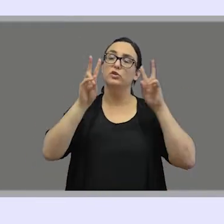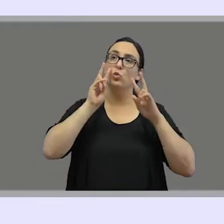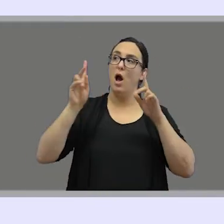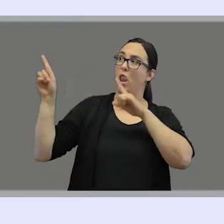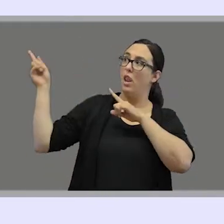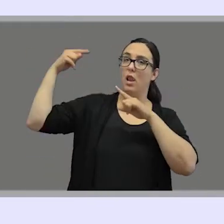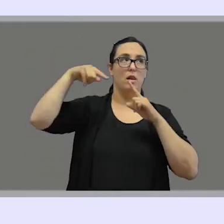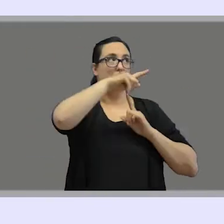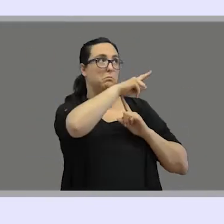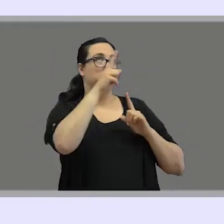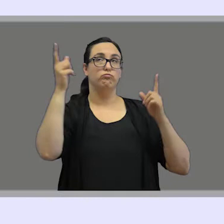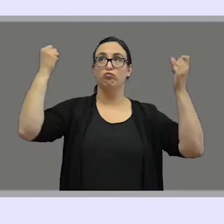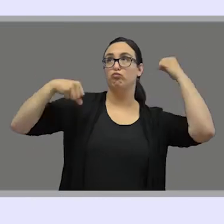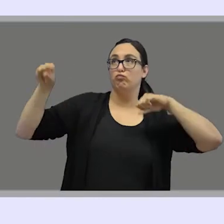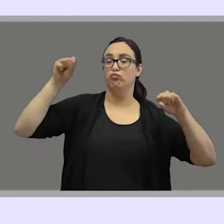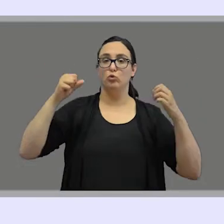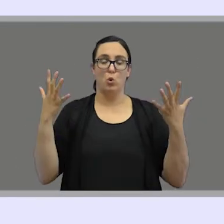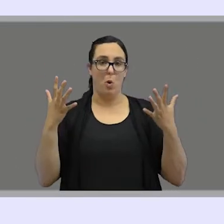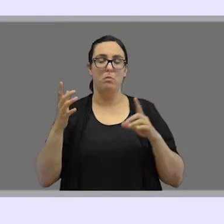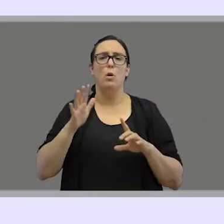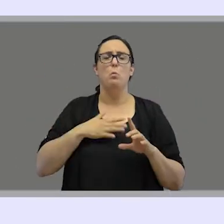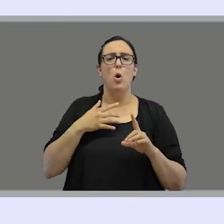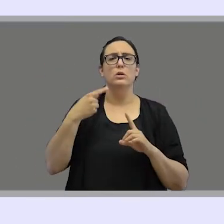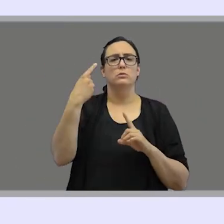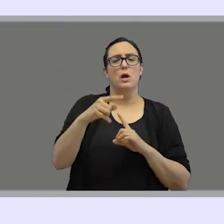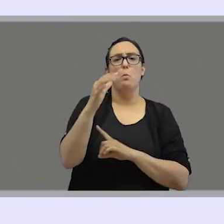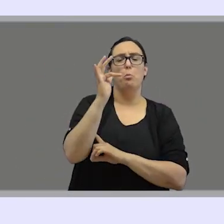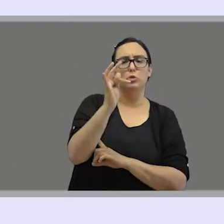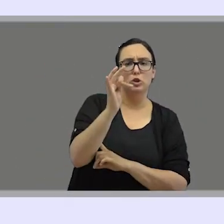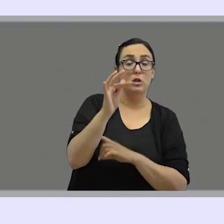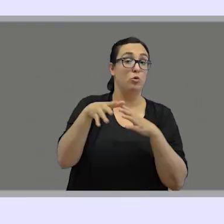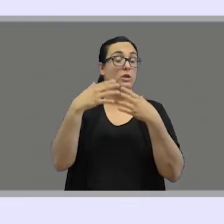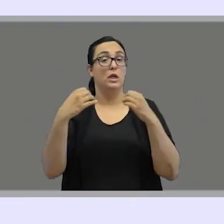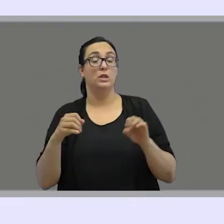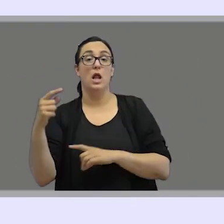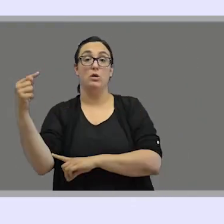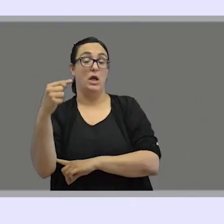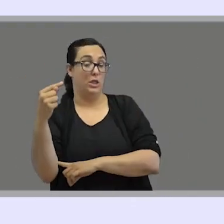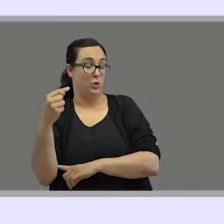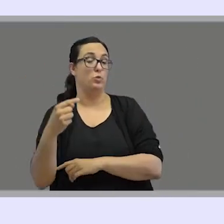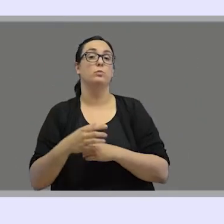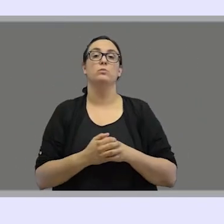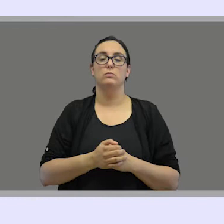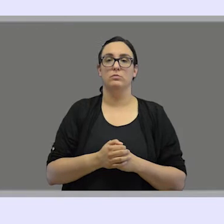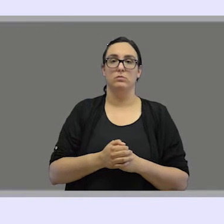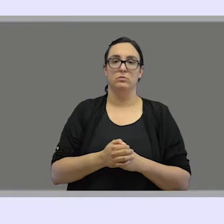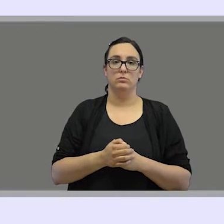with the visuals, which can be regarded either as positive, neutral, or negative.